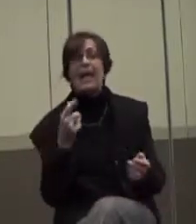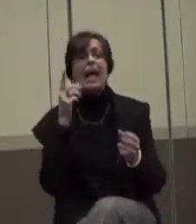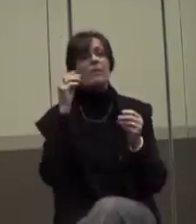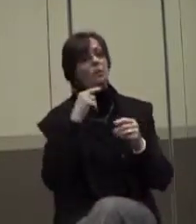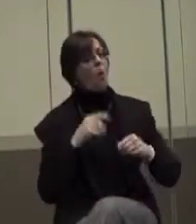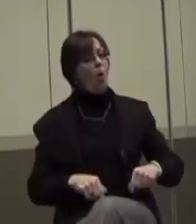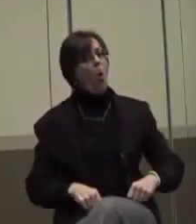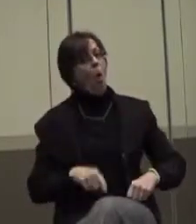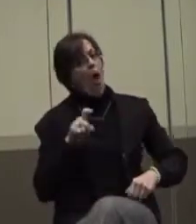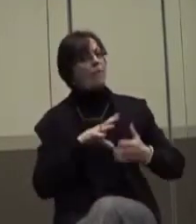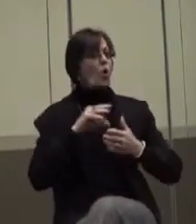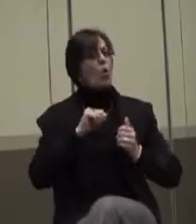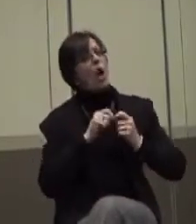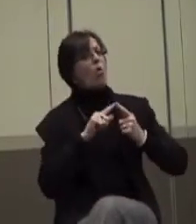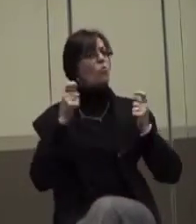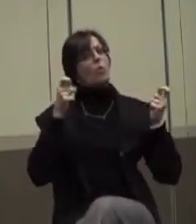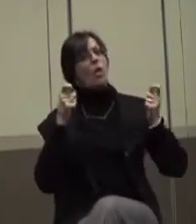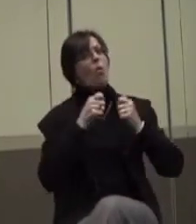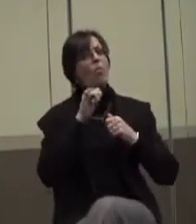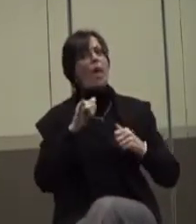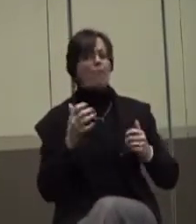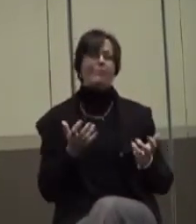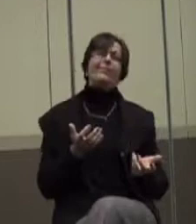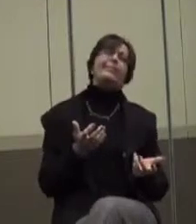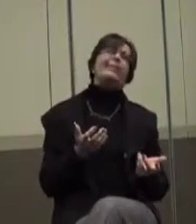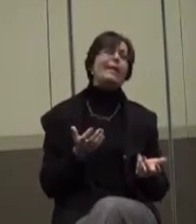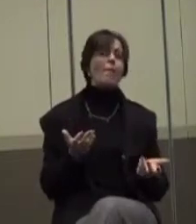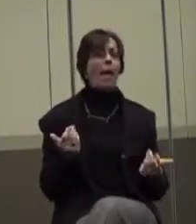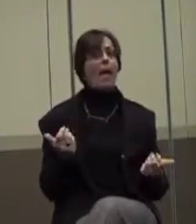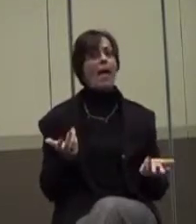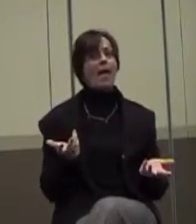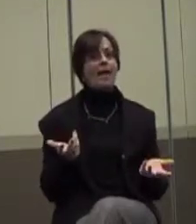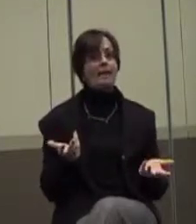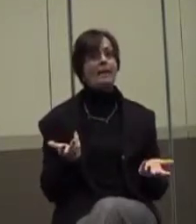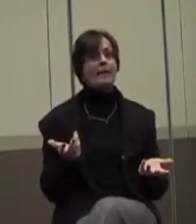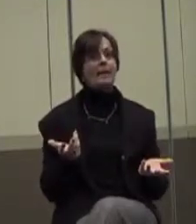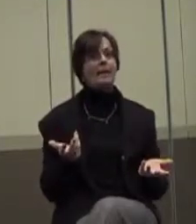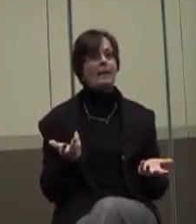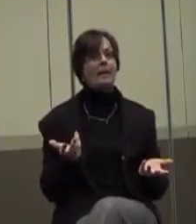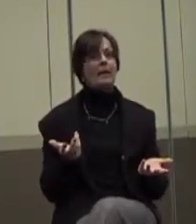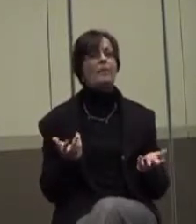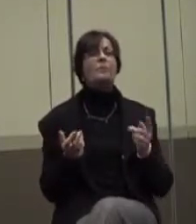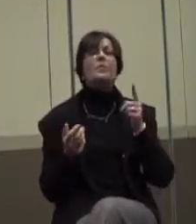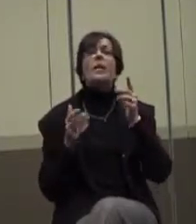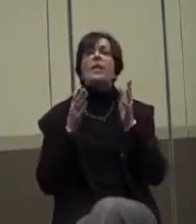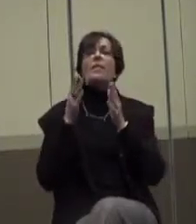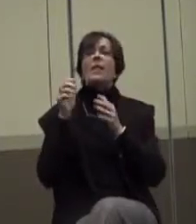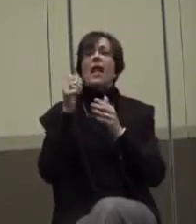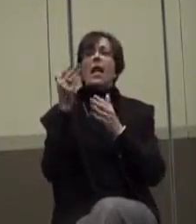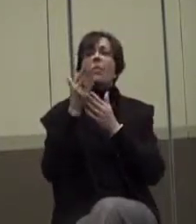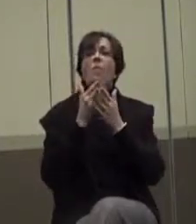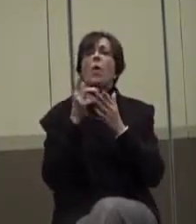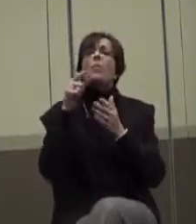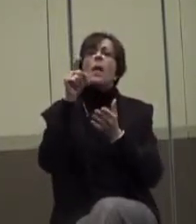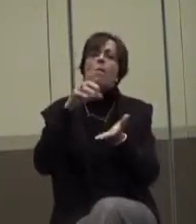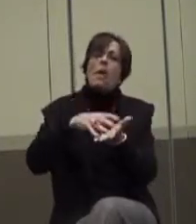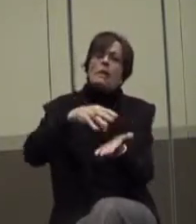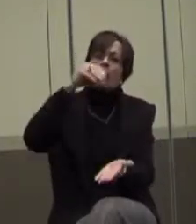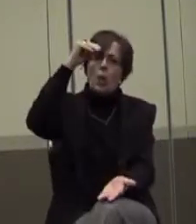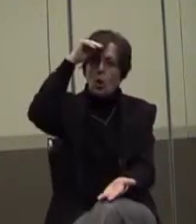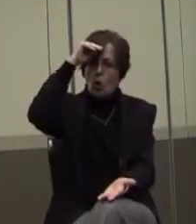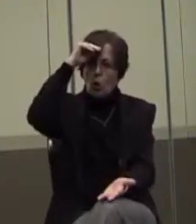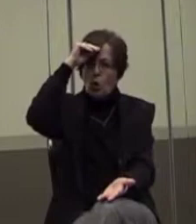teachers going, well, but they have to learn how to deal with that. Come on. Yeah, the other part of it is that they have to